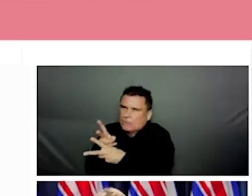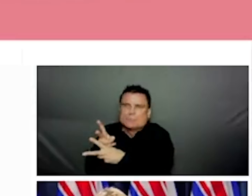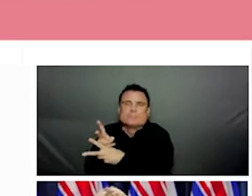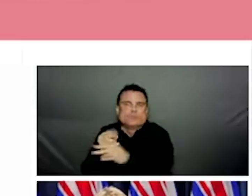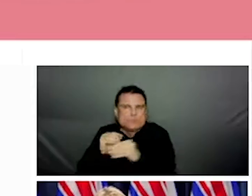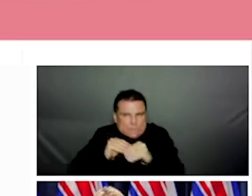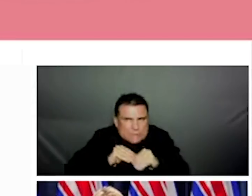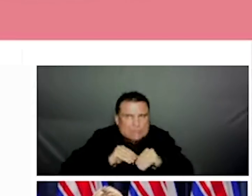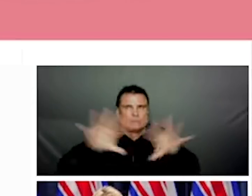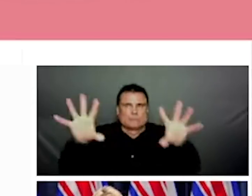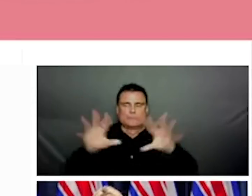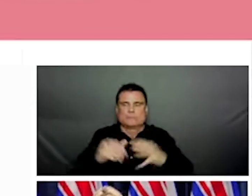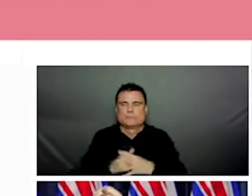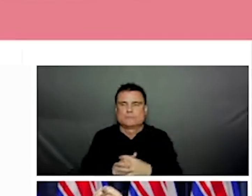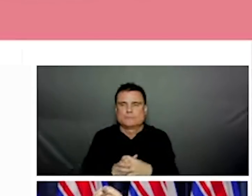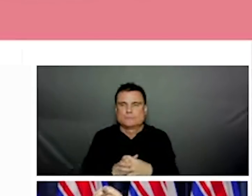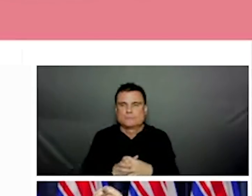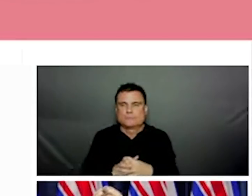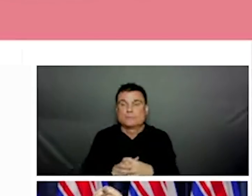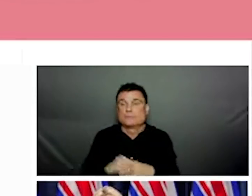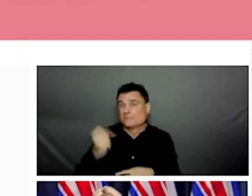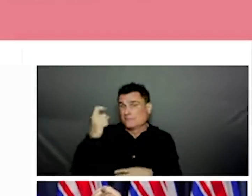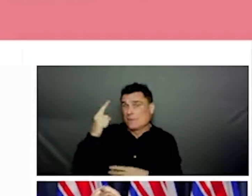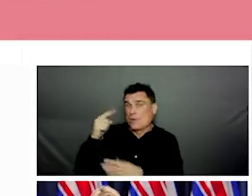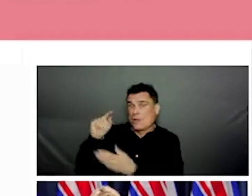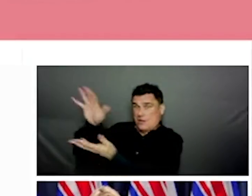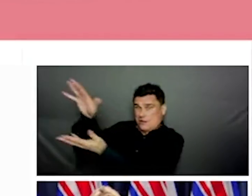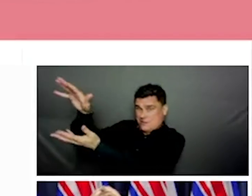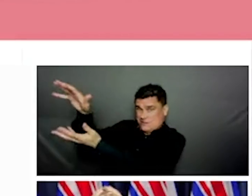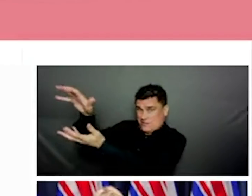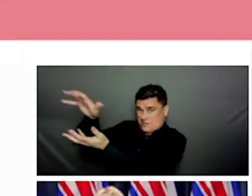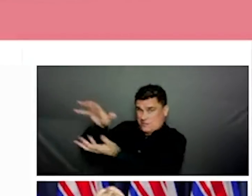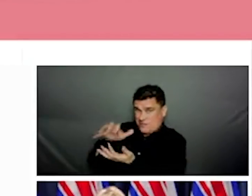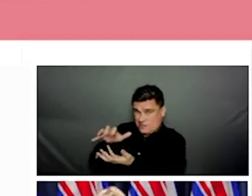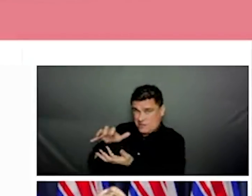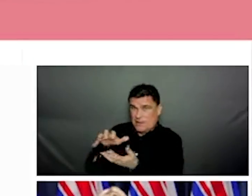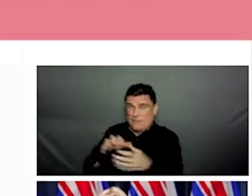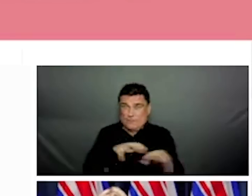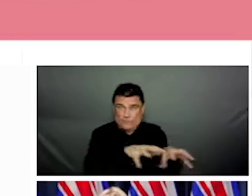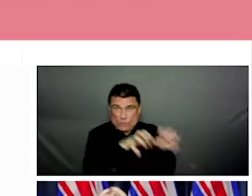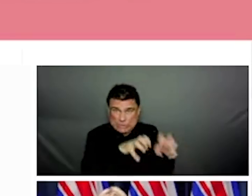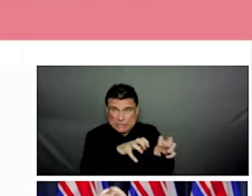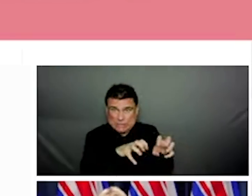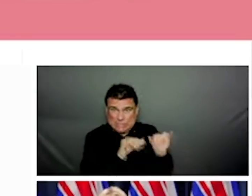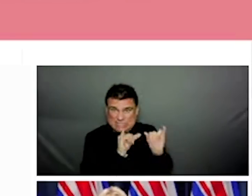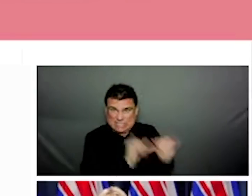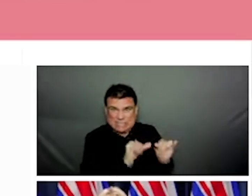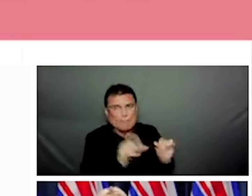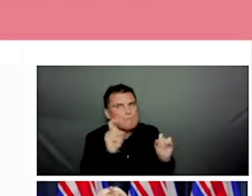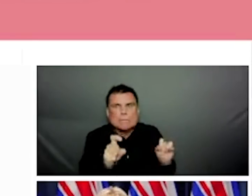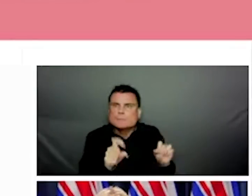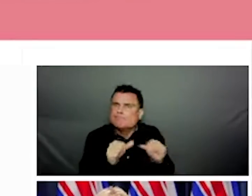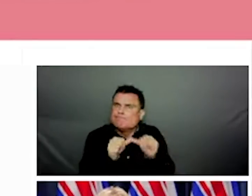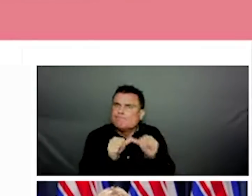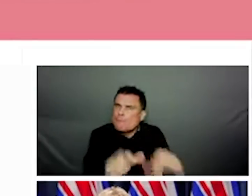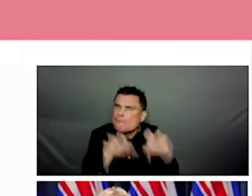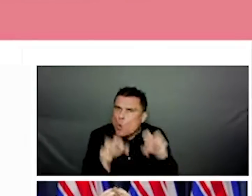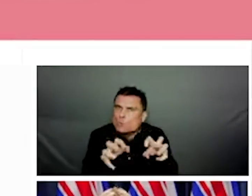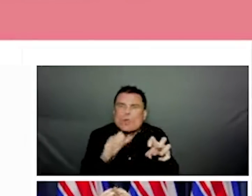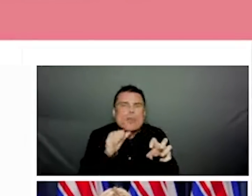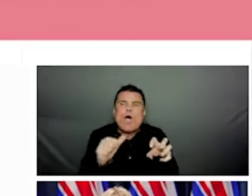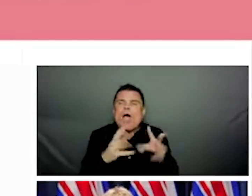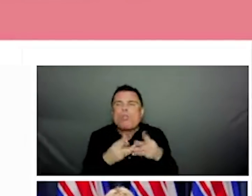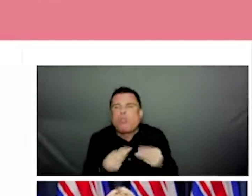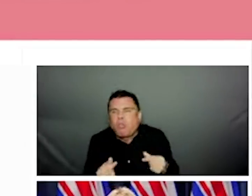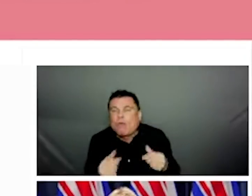that's frozen in the, we call them the pizza boxes, and being able to move them to other places.